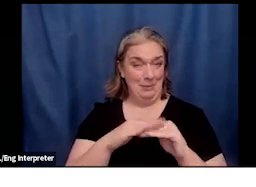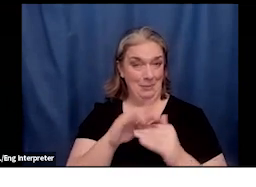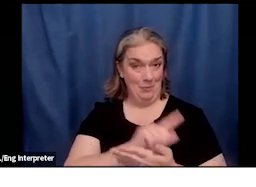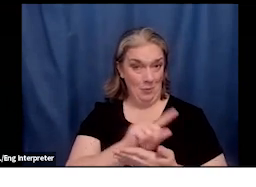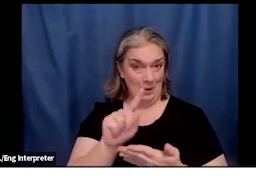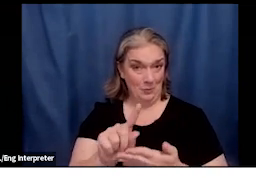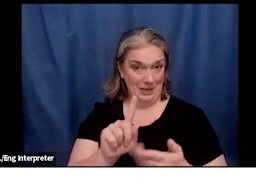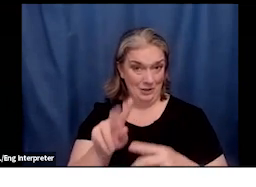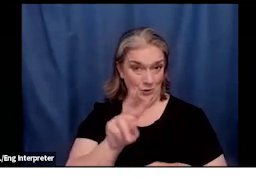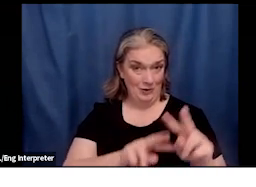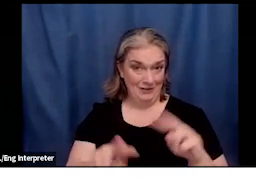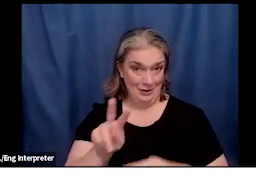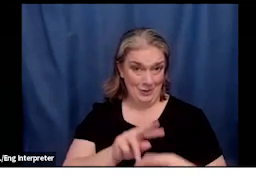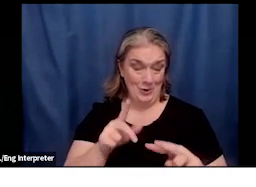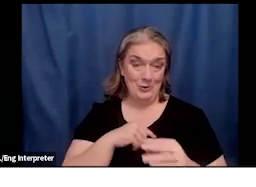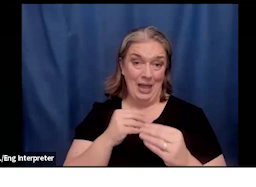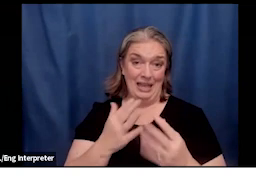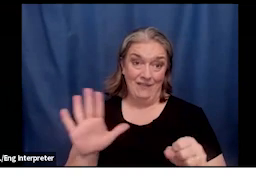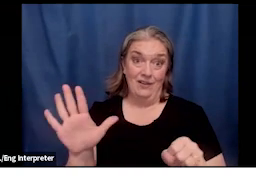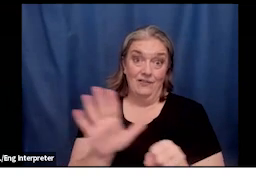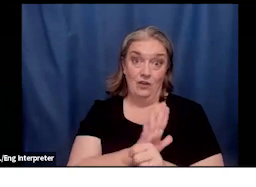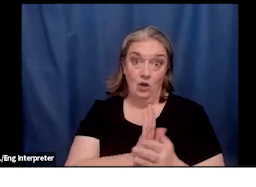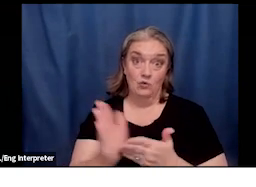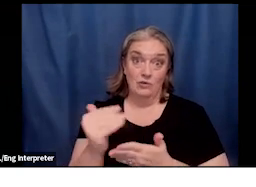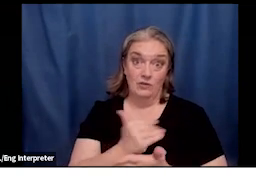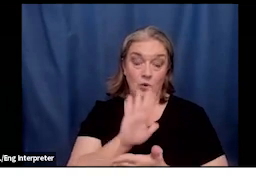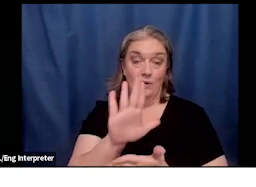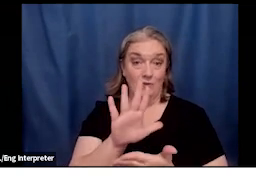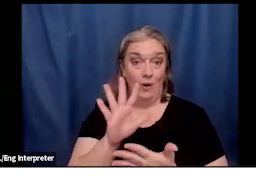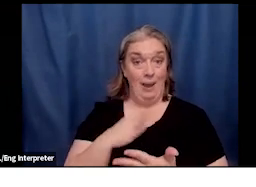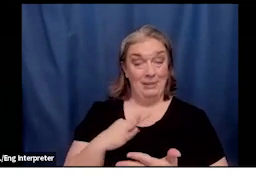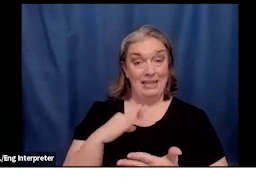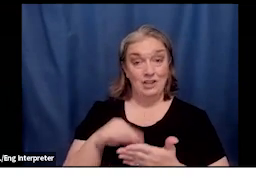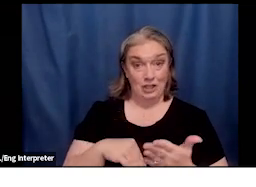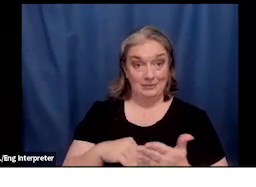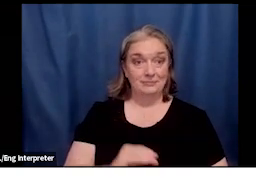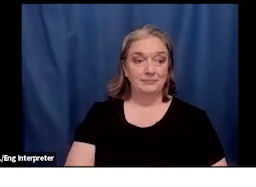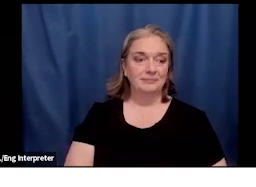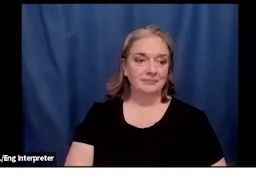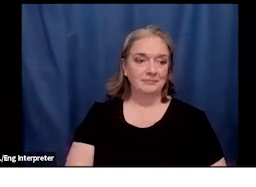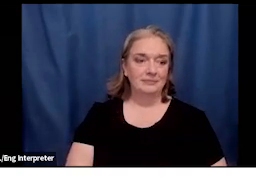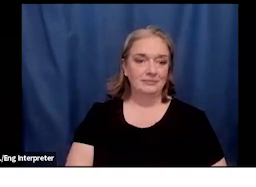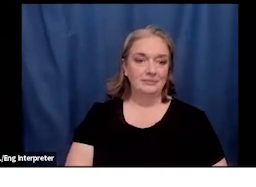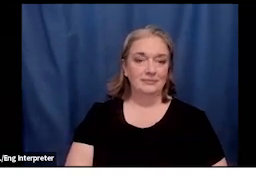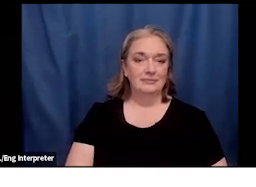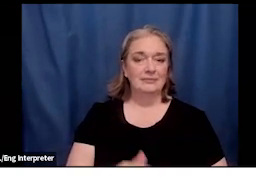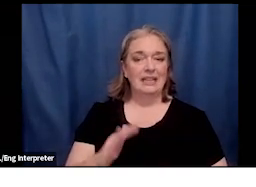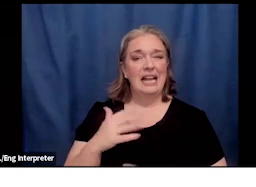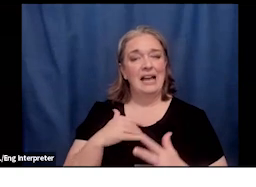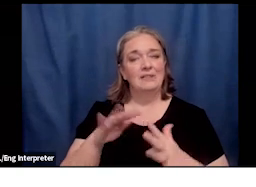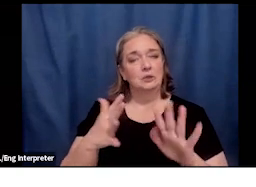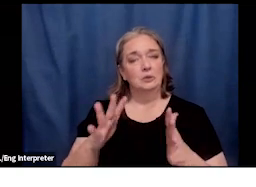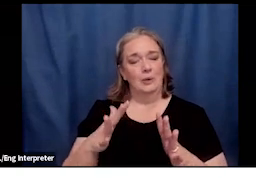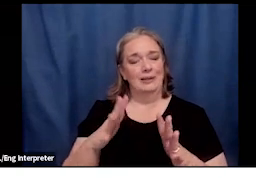review so I can give a really thorough review of your application. I do have sort of a cutoff date